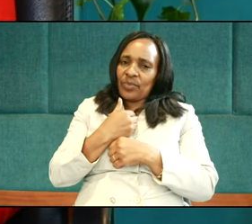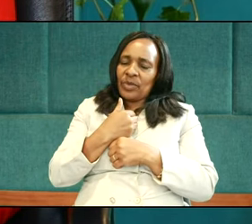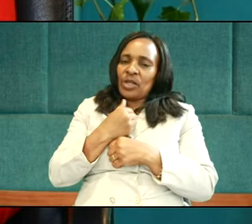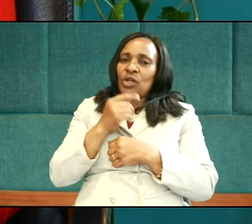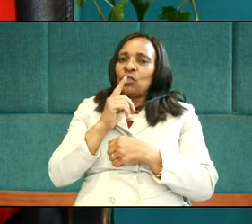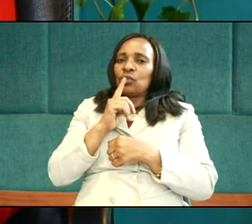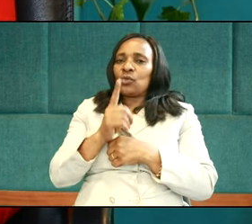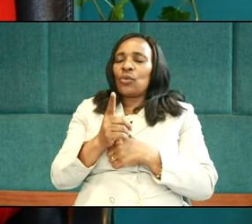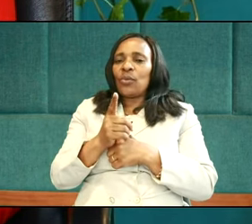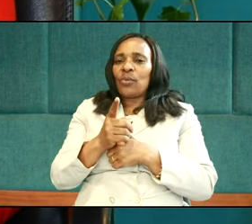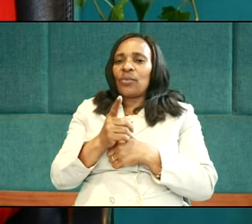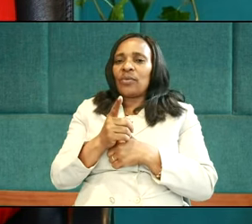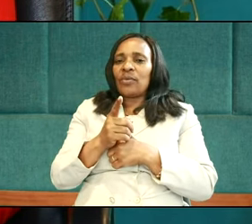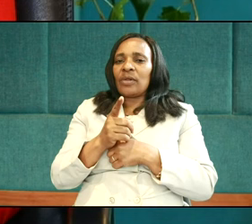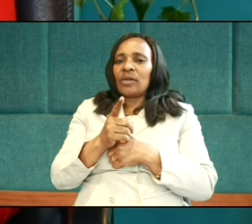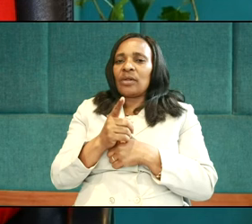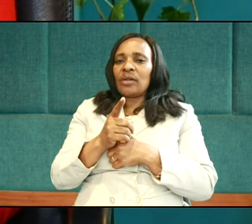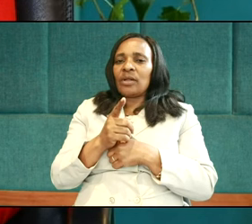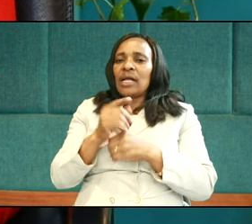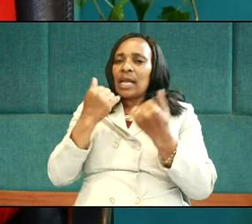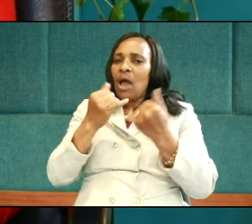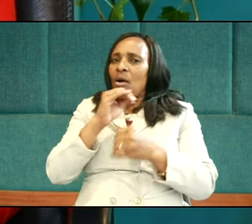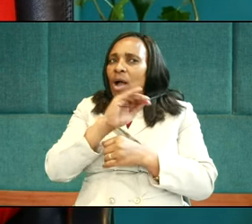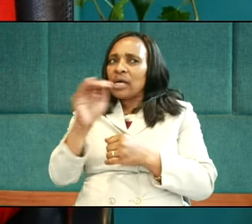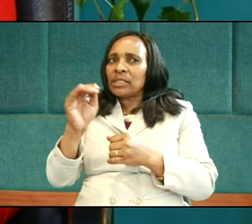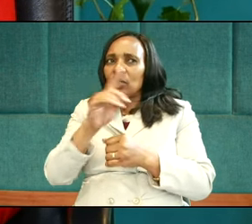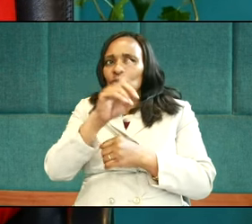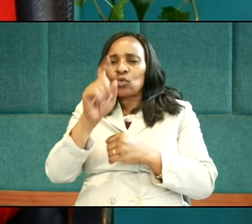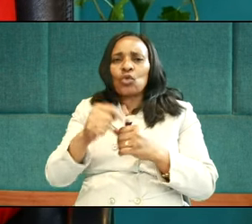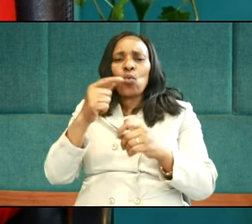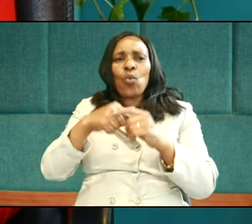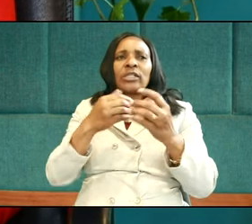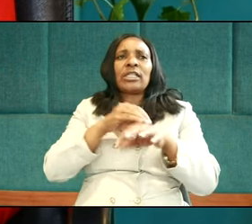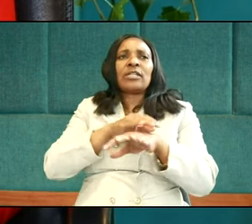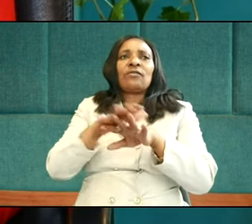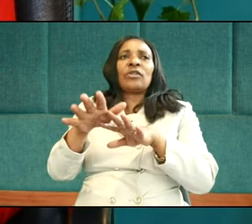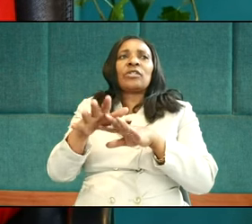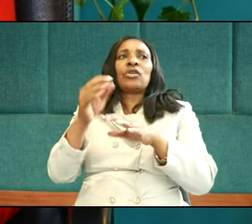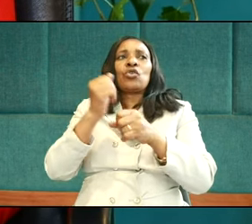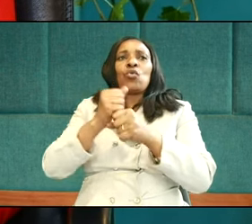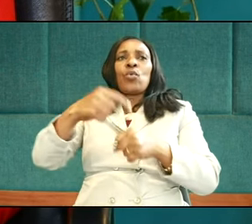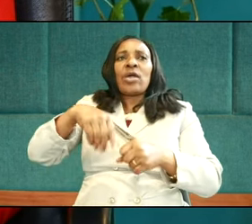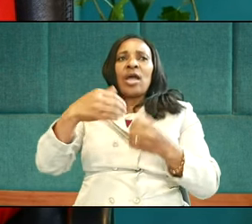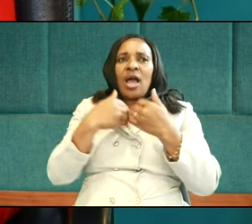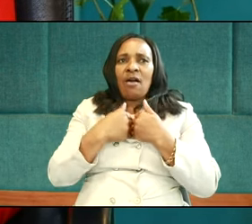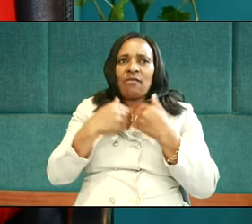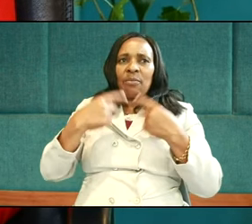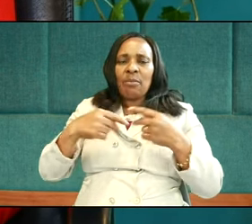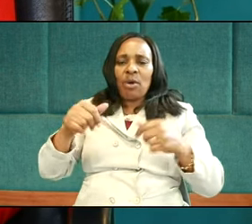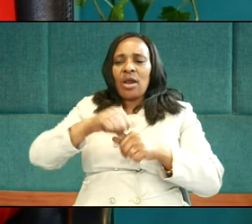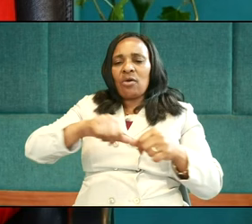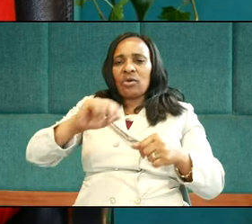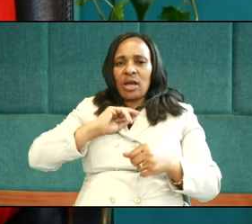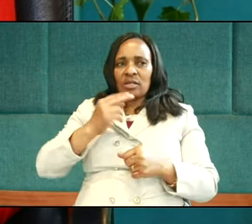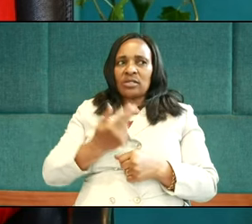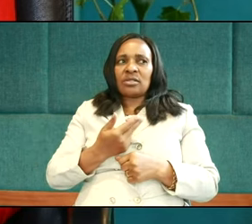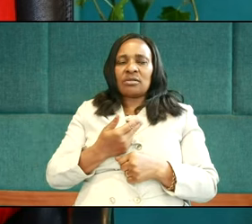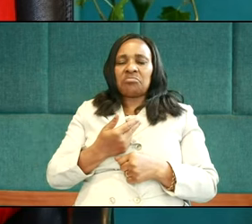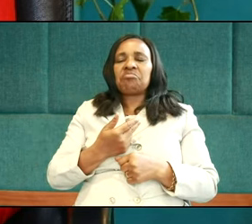So it begs the question, what kind of influence do we have on the people around us?